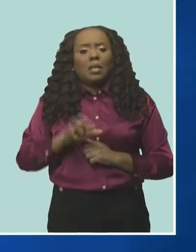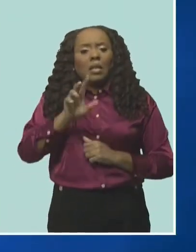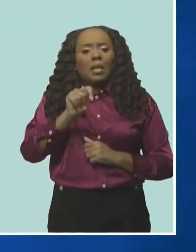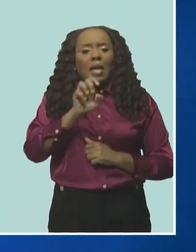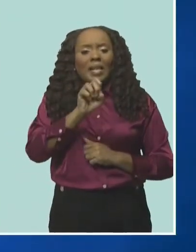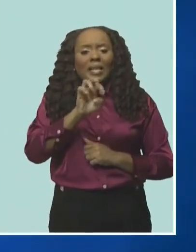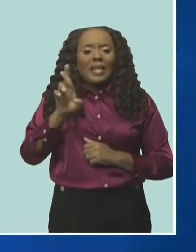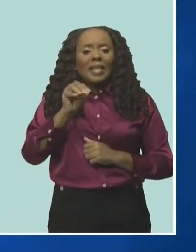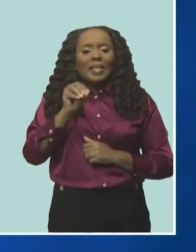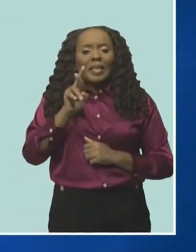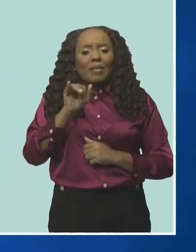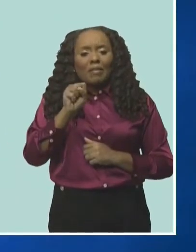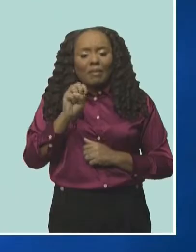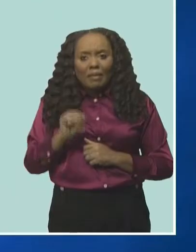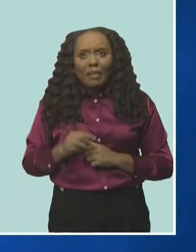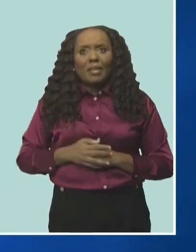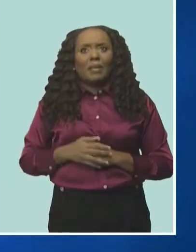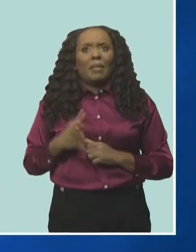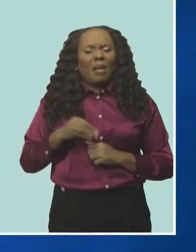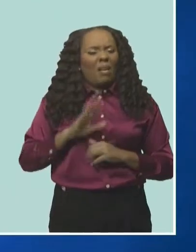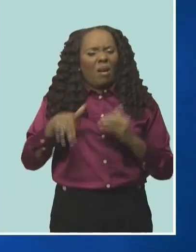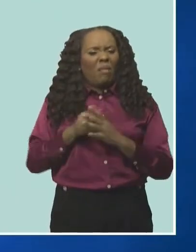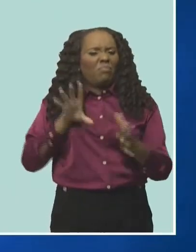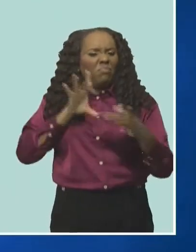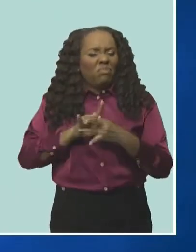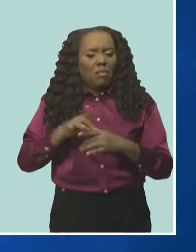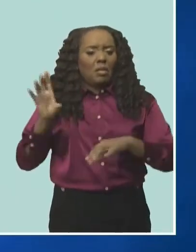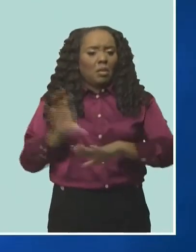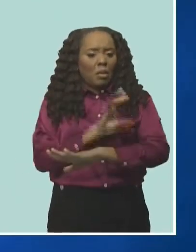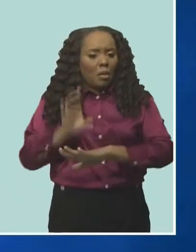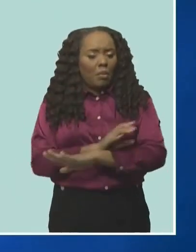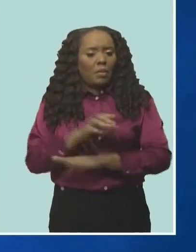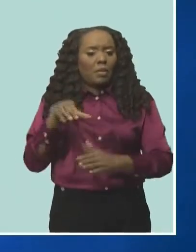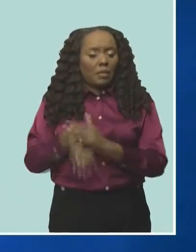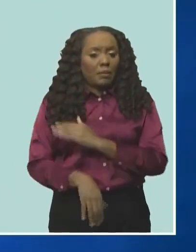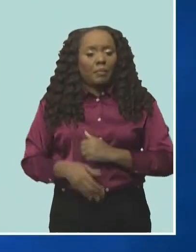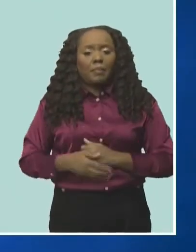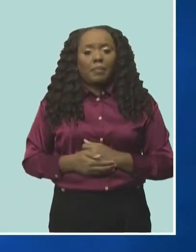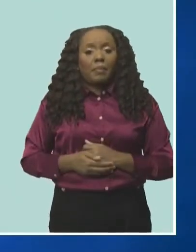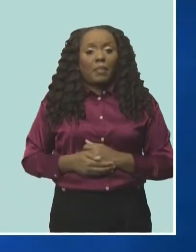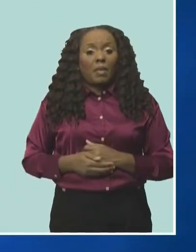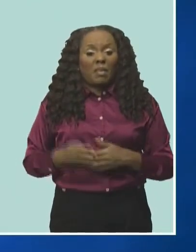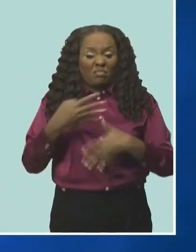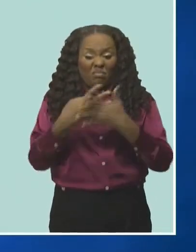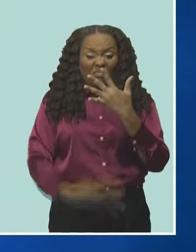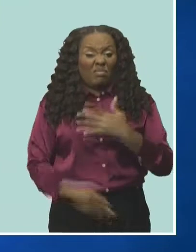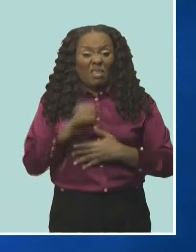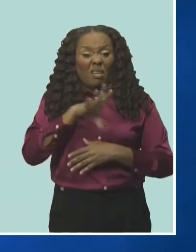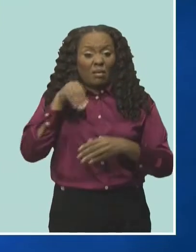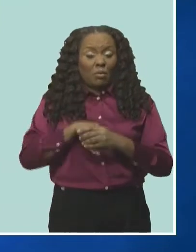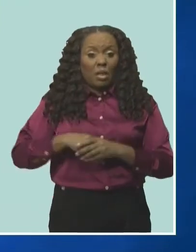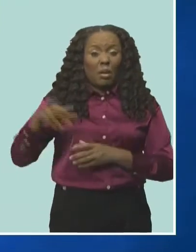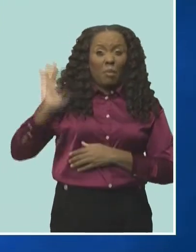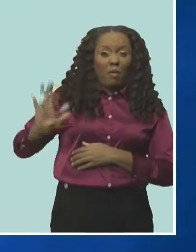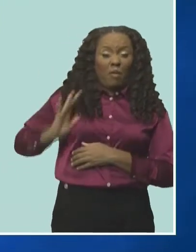committing preparatory acts for cybercrime. So these aren't things that were included. But also the fact is that